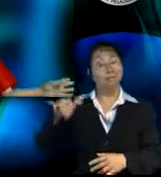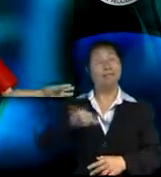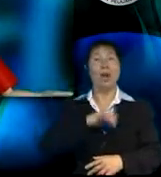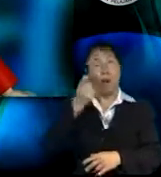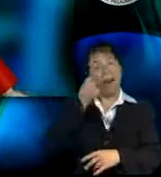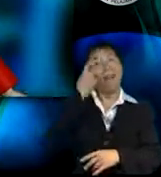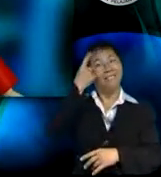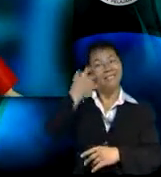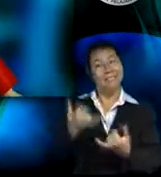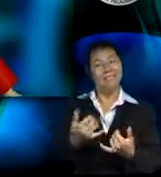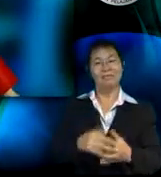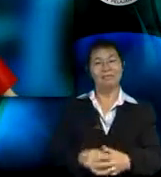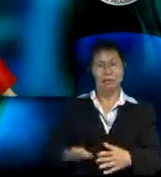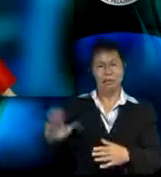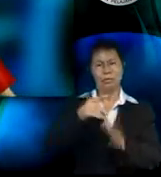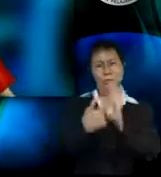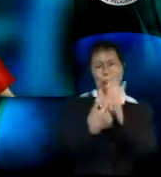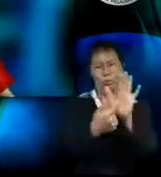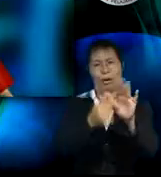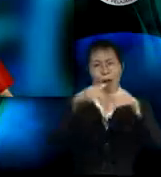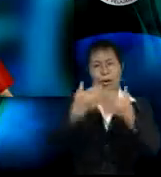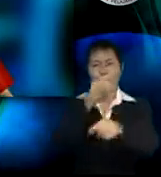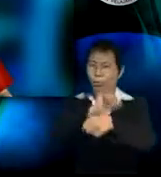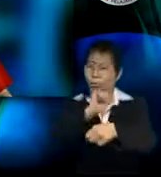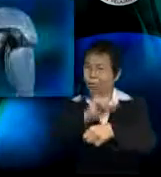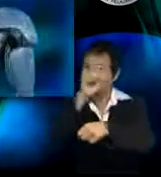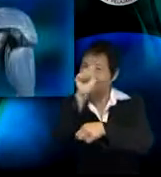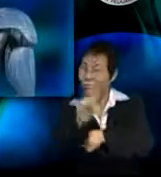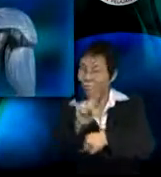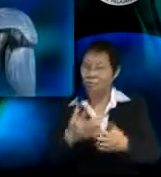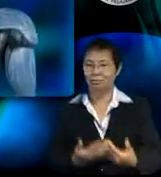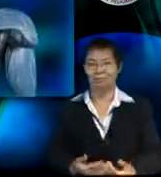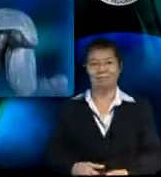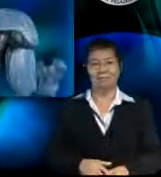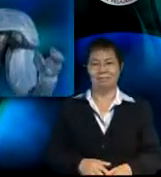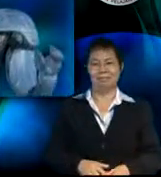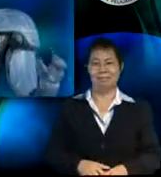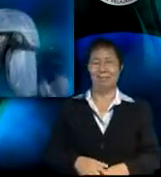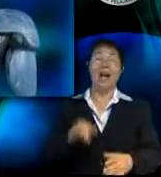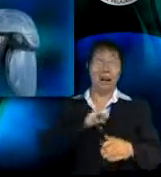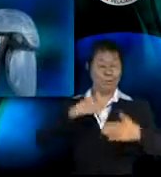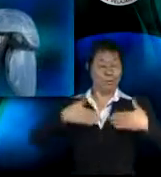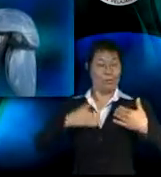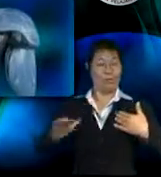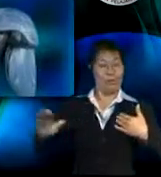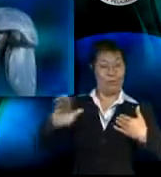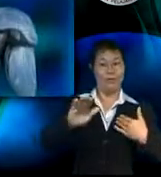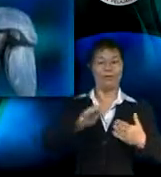Now I understand. Are you going to show us how it works? Gee, I'm so glad you